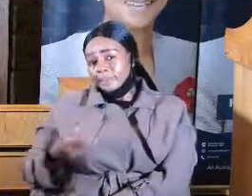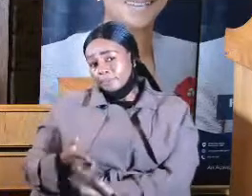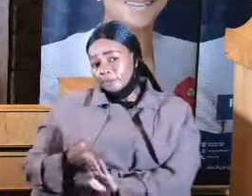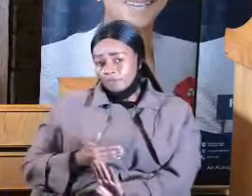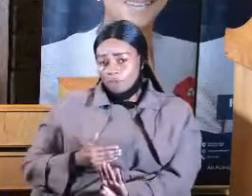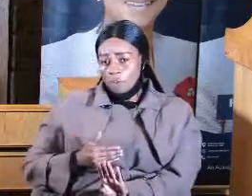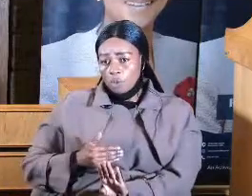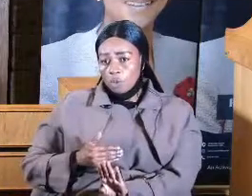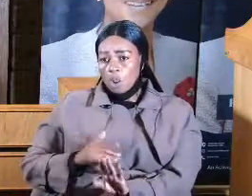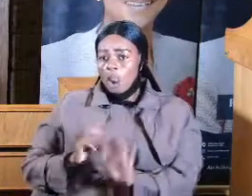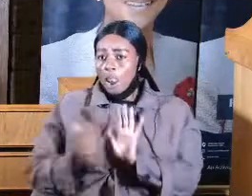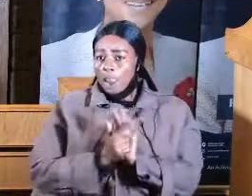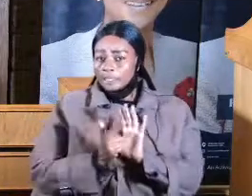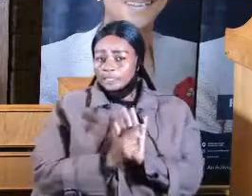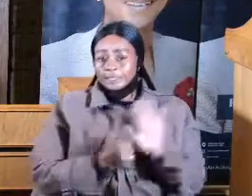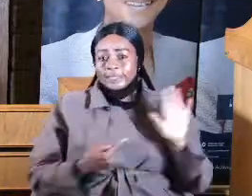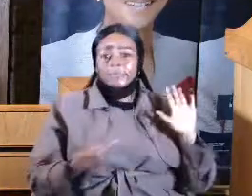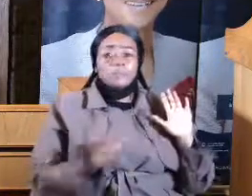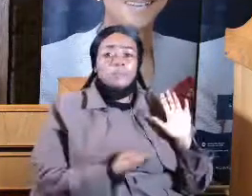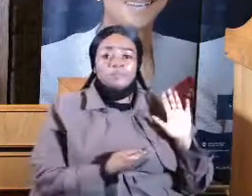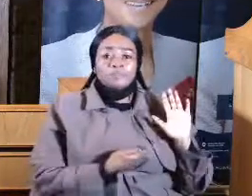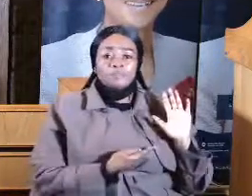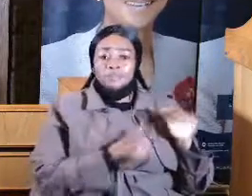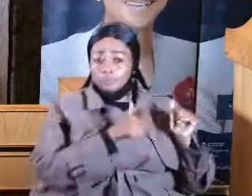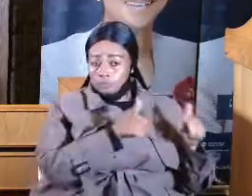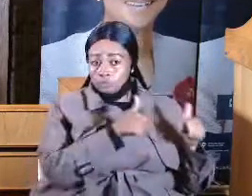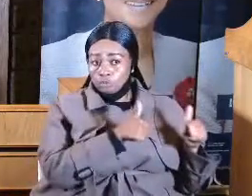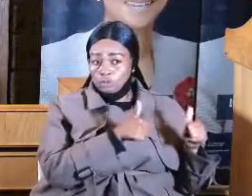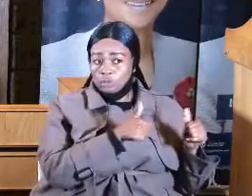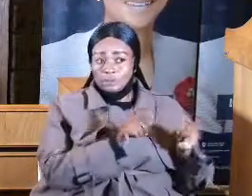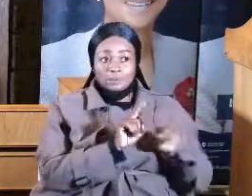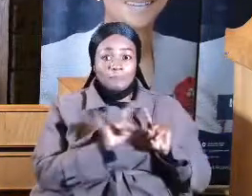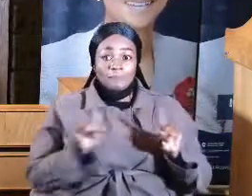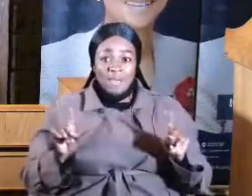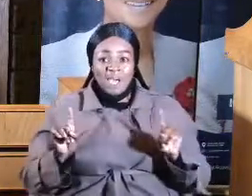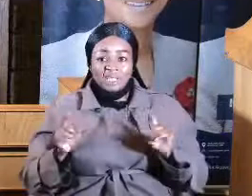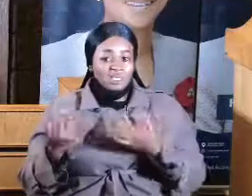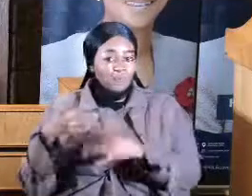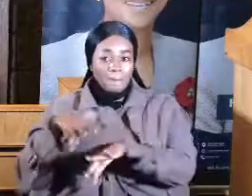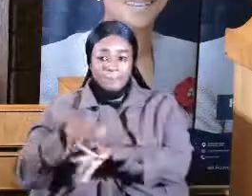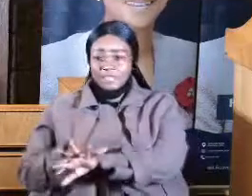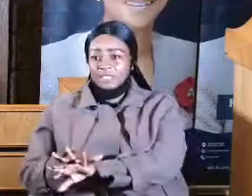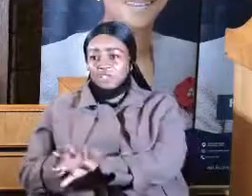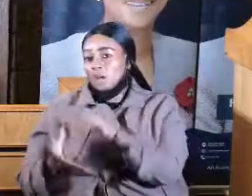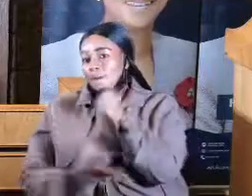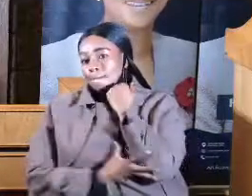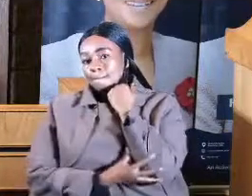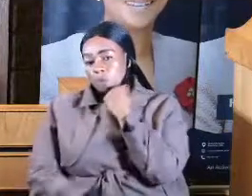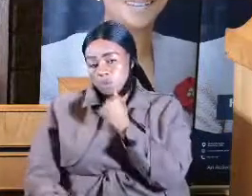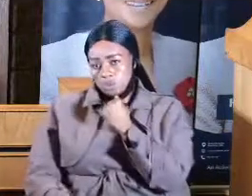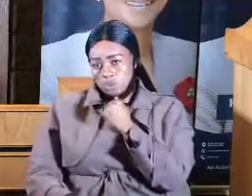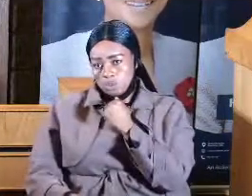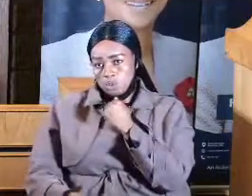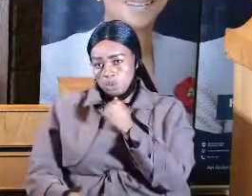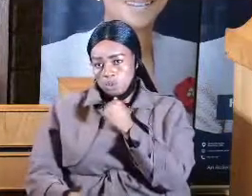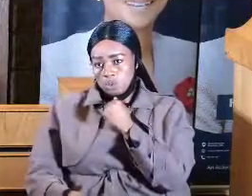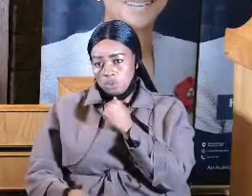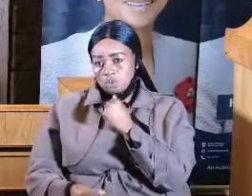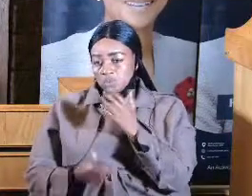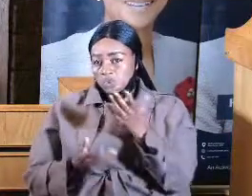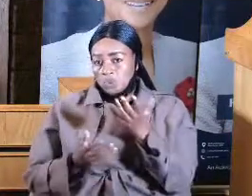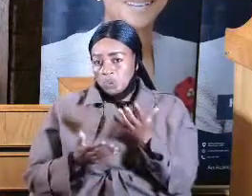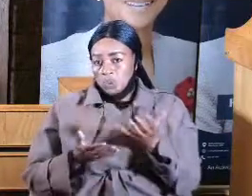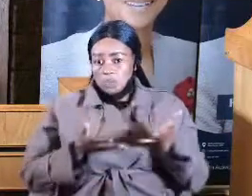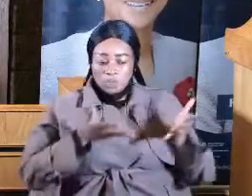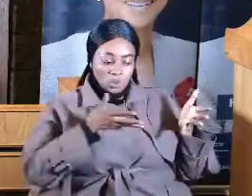got legislations which are very good, but we've got poor implementation. I'm sure that's the situation I